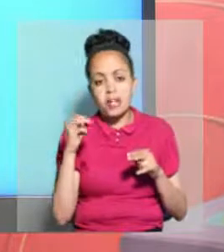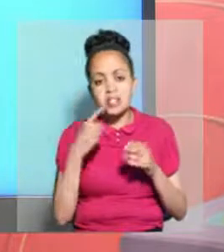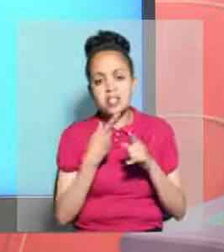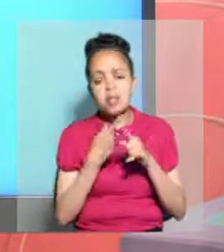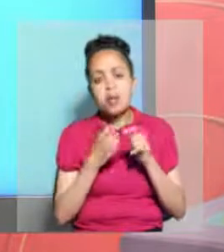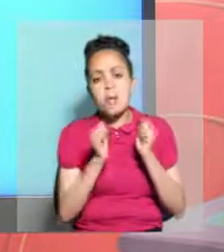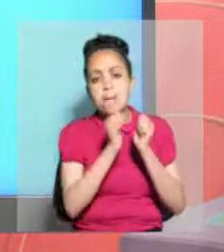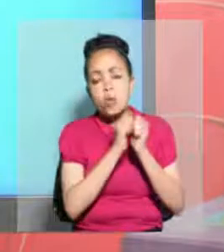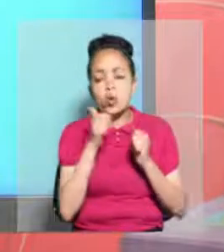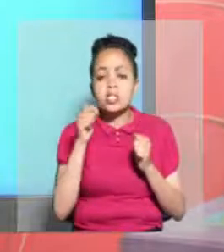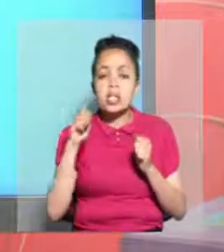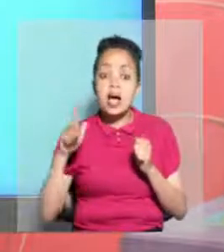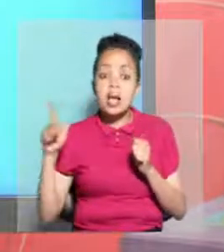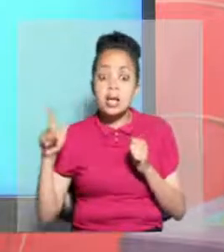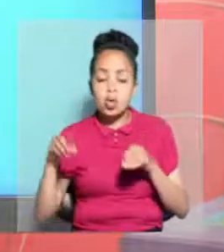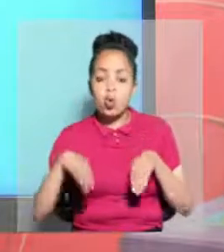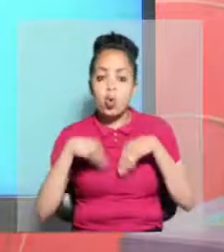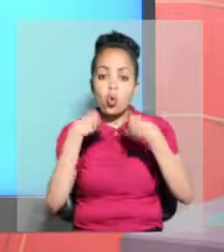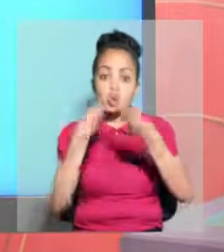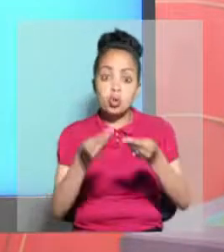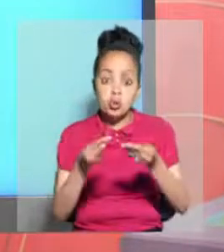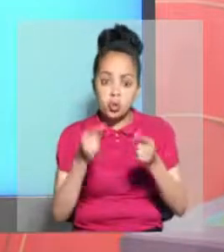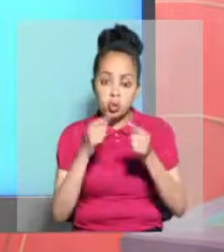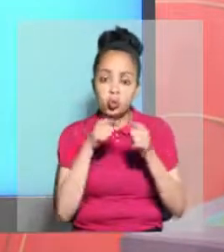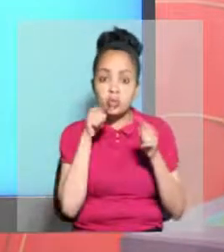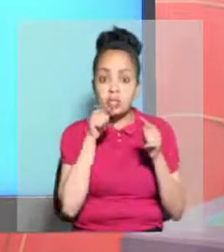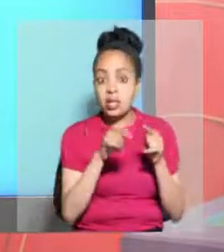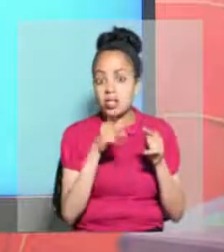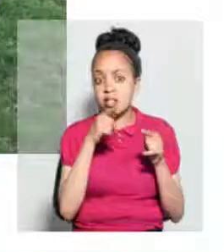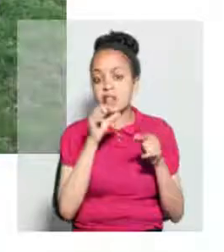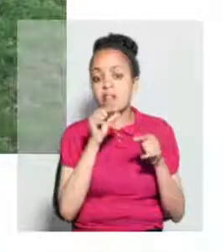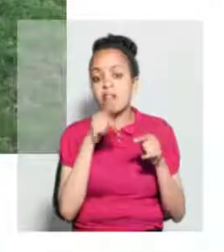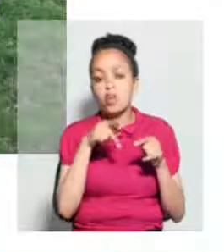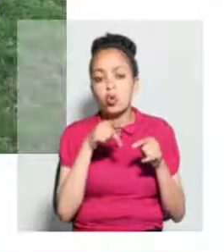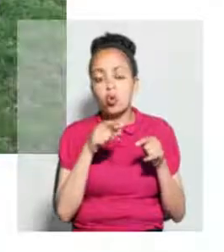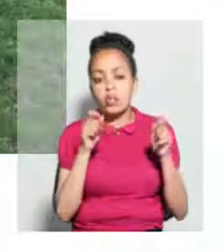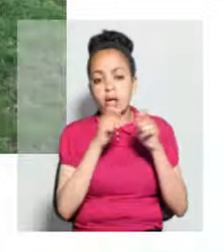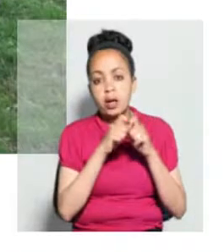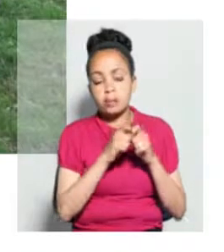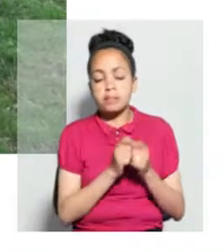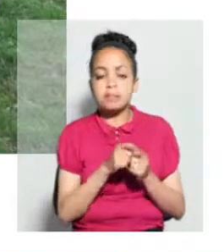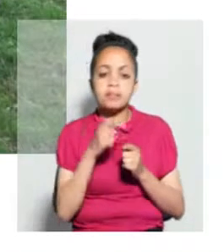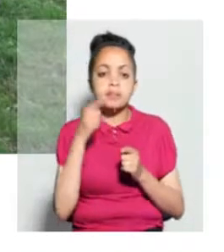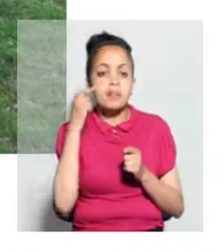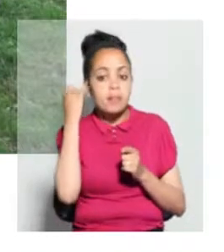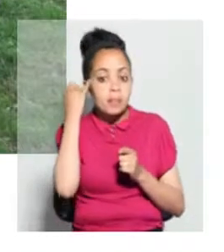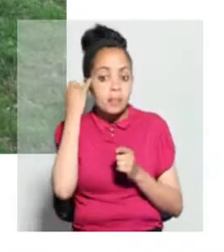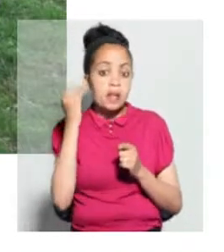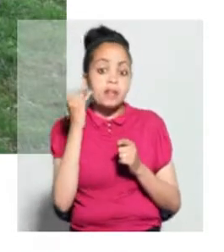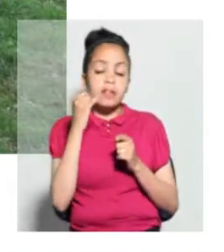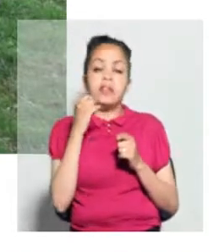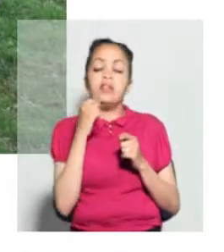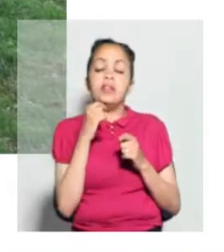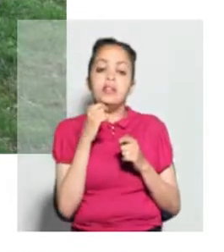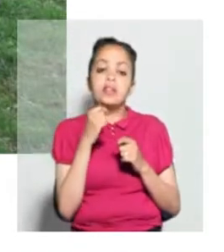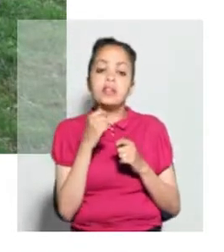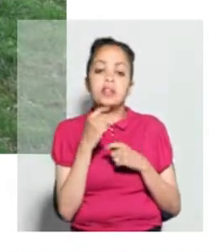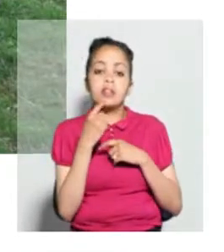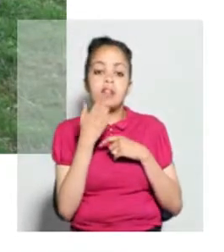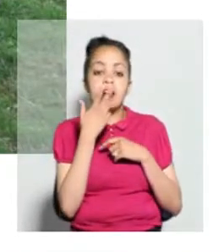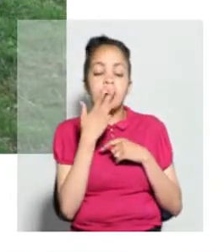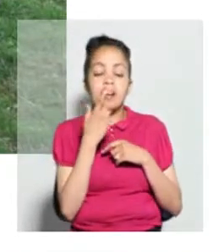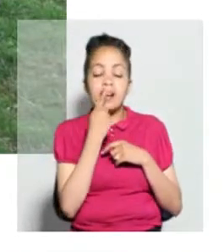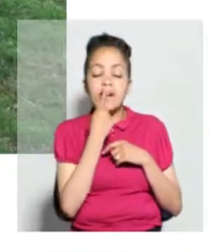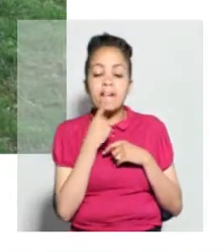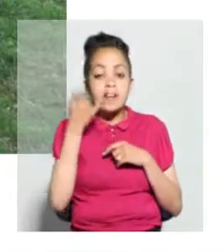both allele can be contribute to the phenotype. If homozygous red bull gets bred